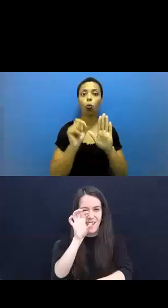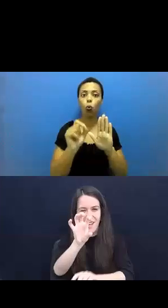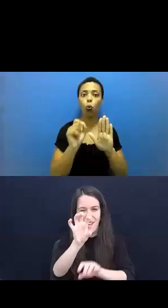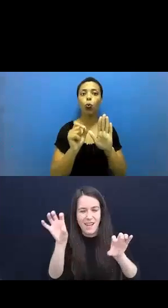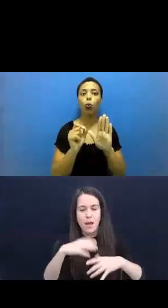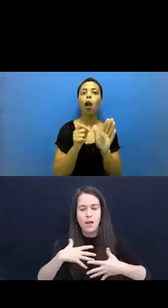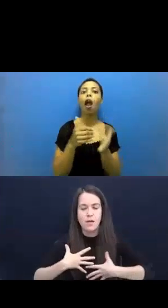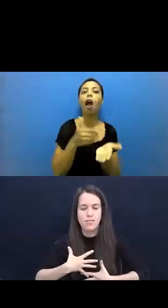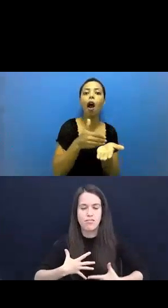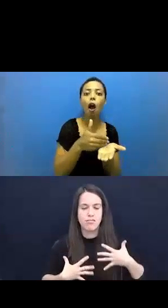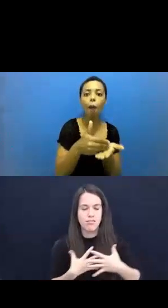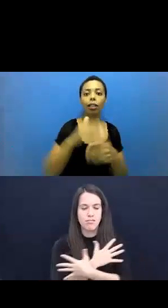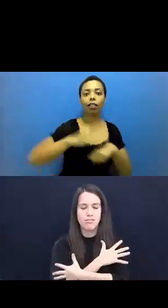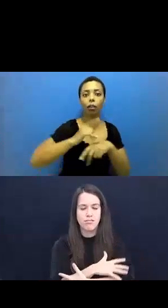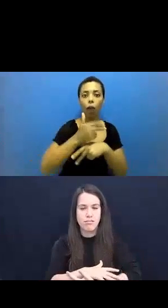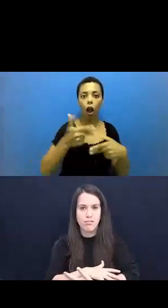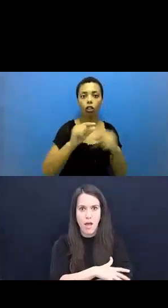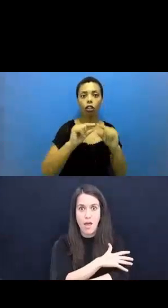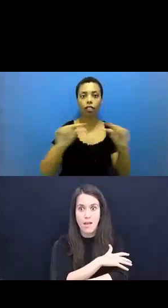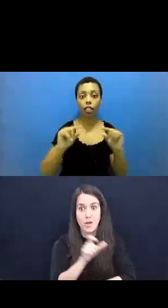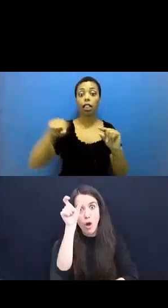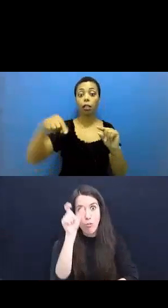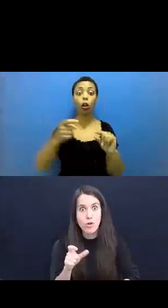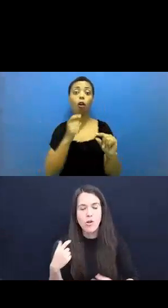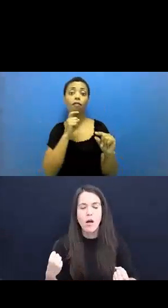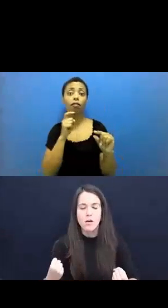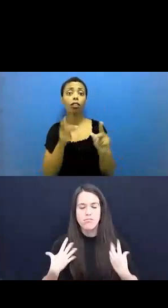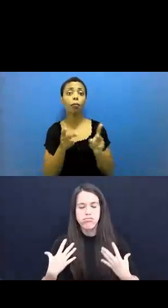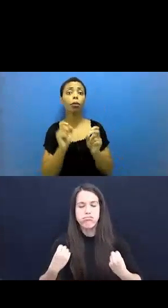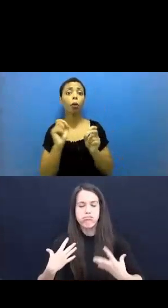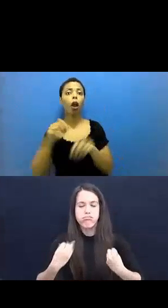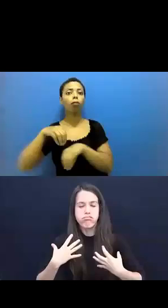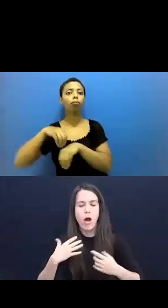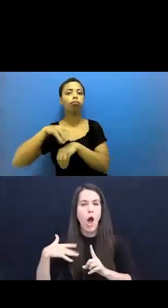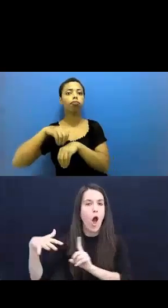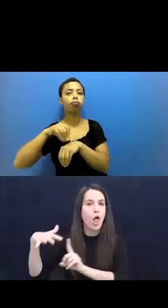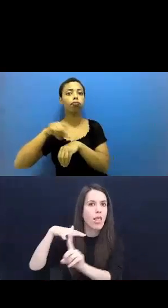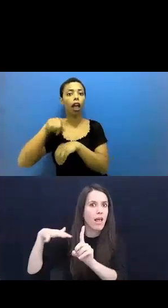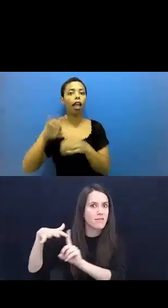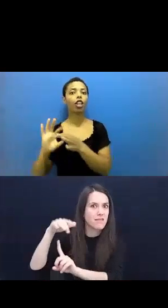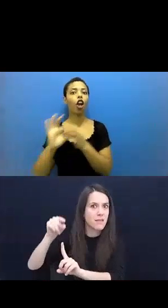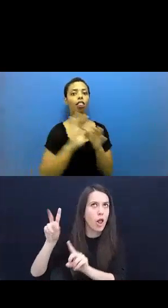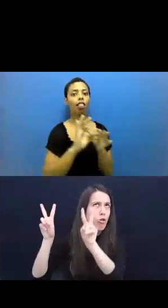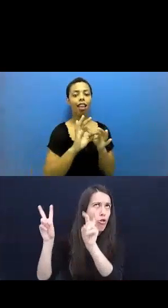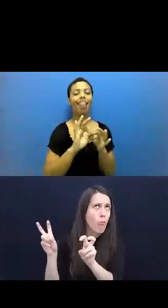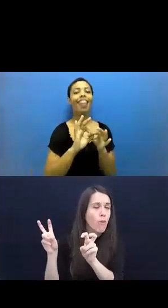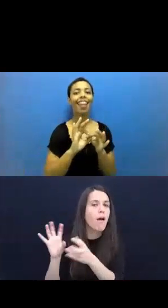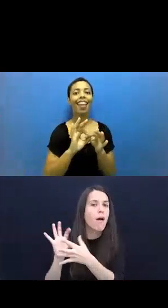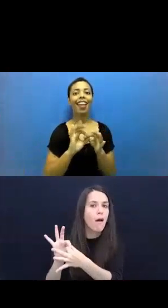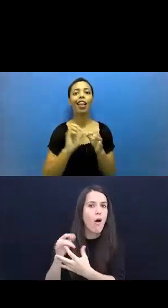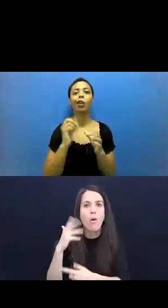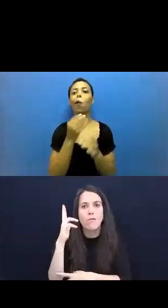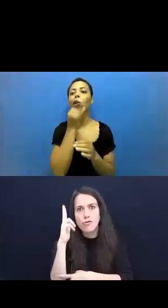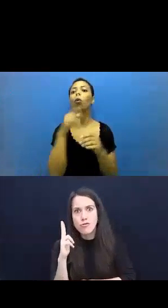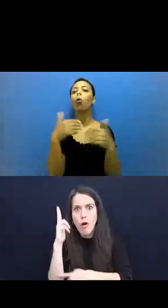sentence. In green, the user receives warnings that a context or a topic is about to start